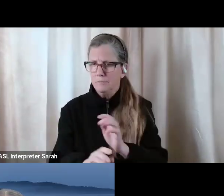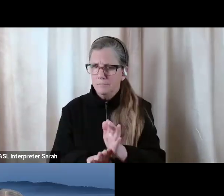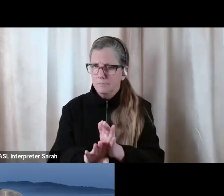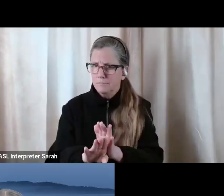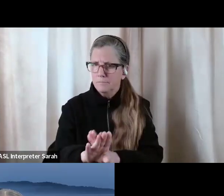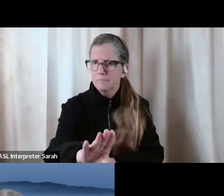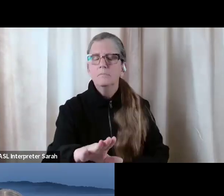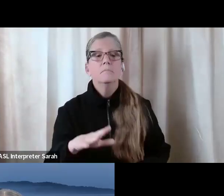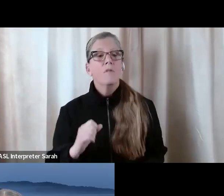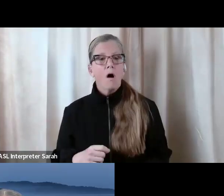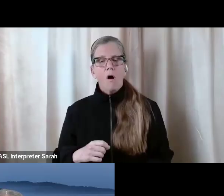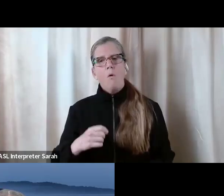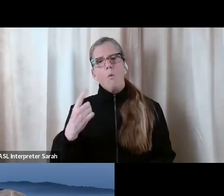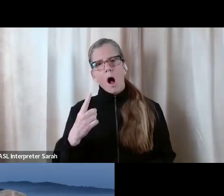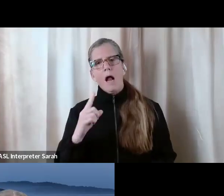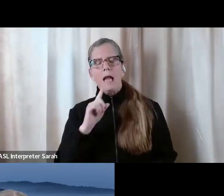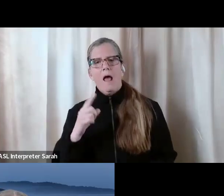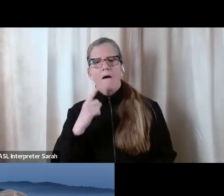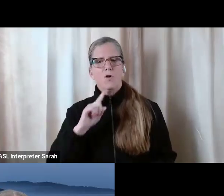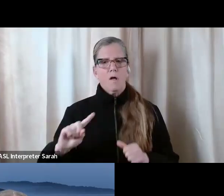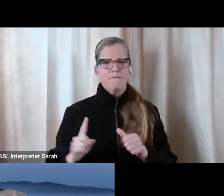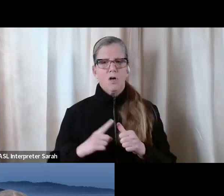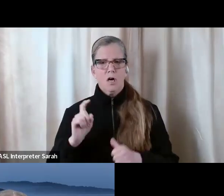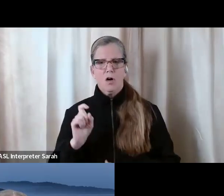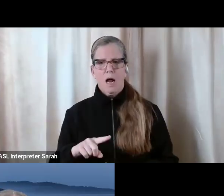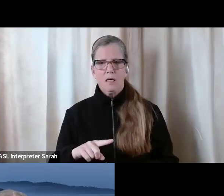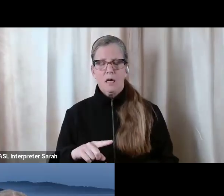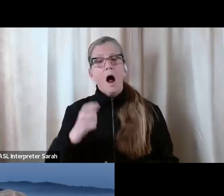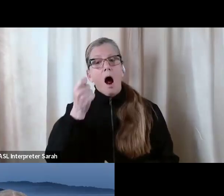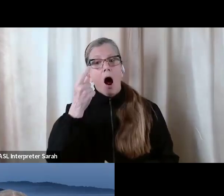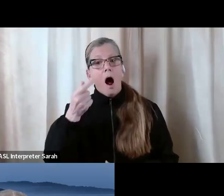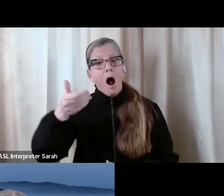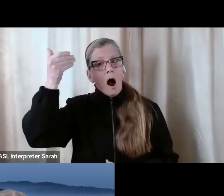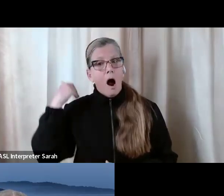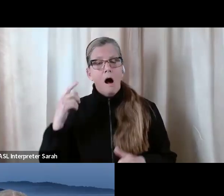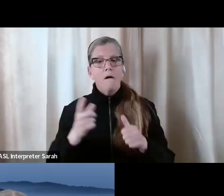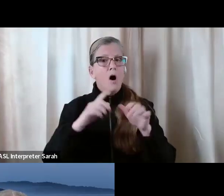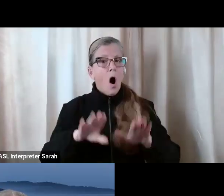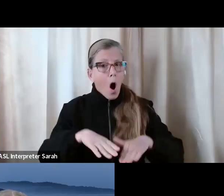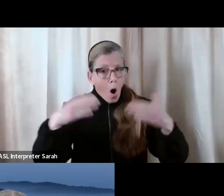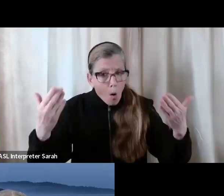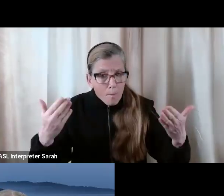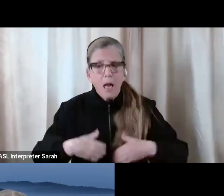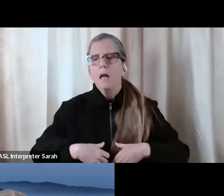may address the first question is, so initially there was a period where providers